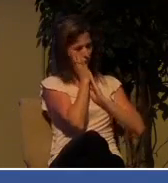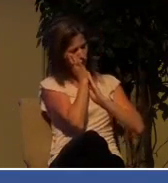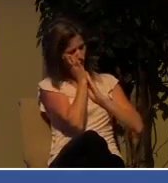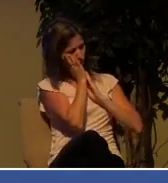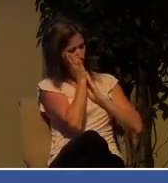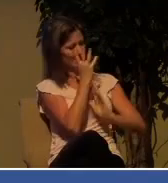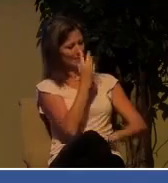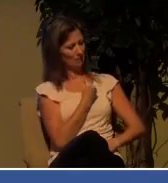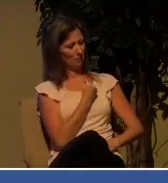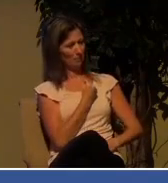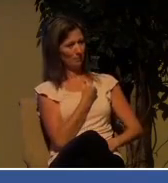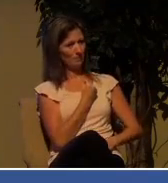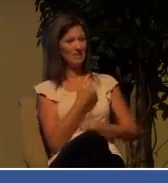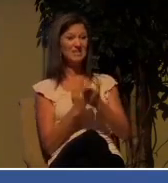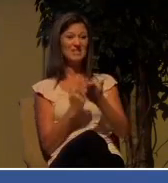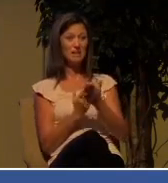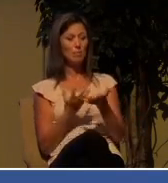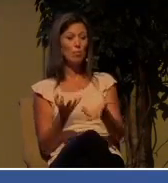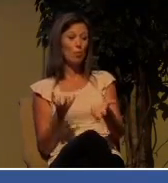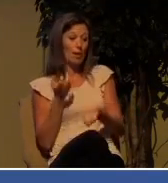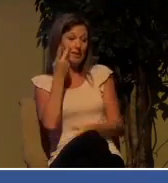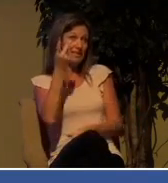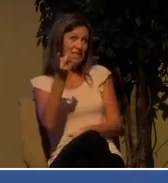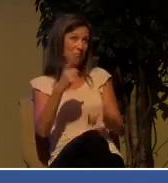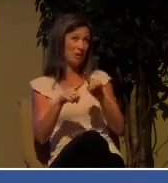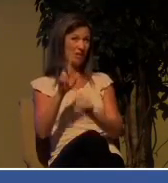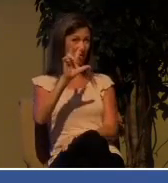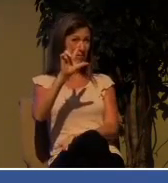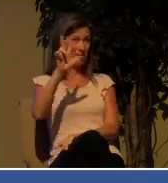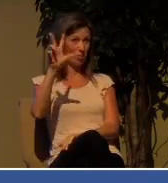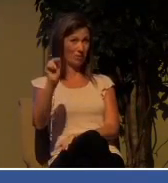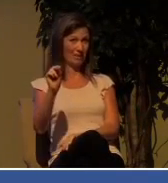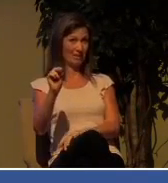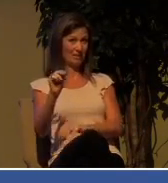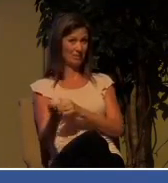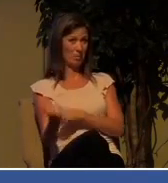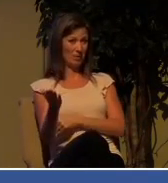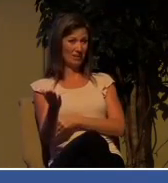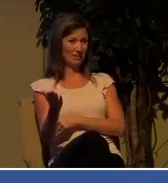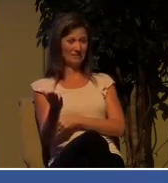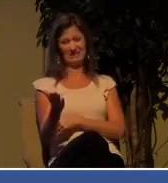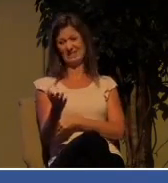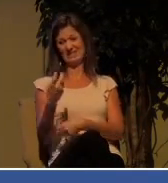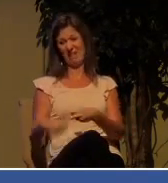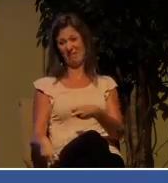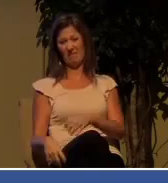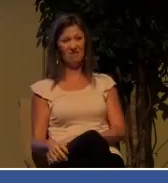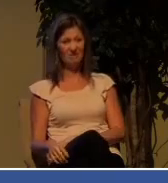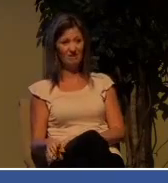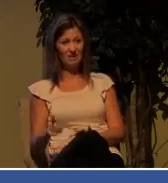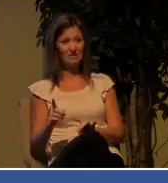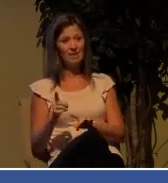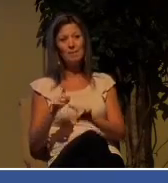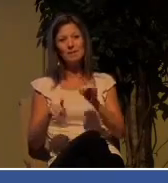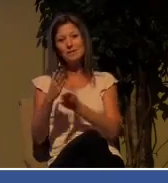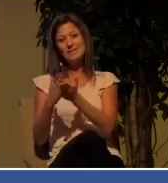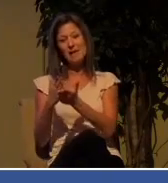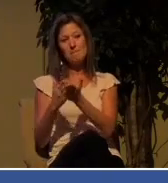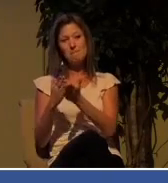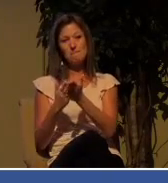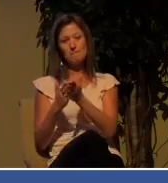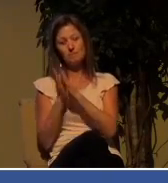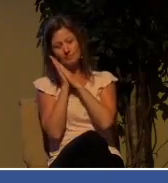but, you know, 3:30 in the morning, kind of tough. Yet there were others who made the